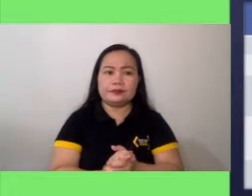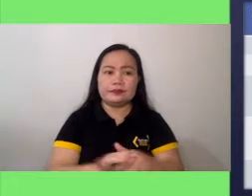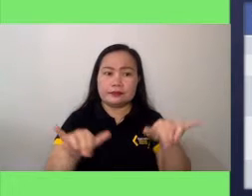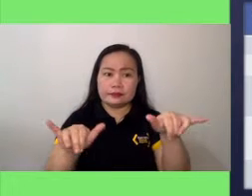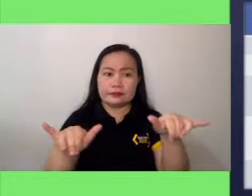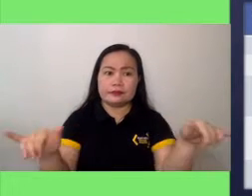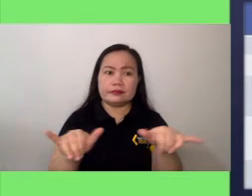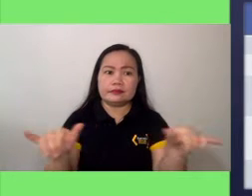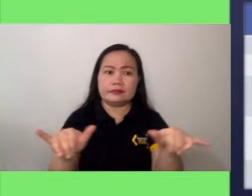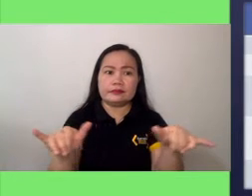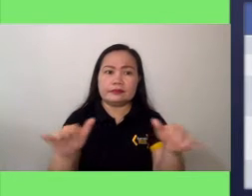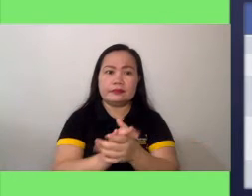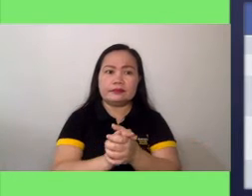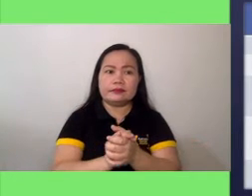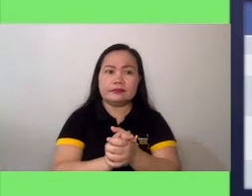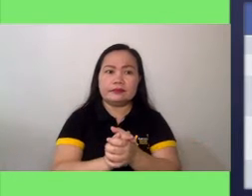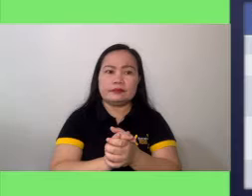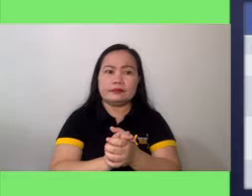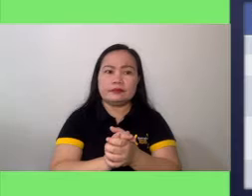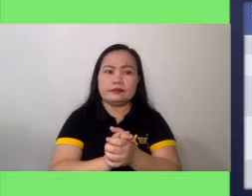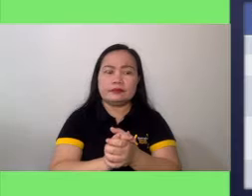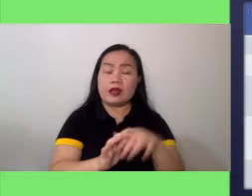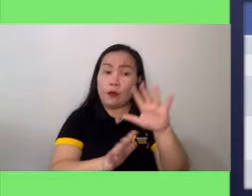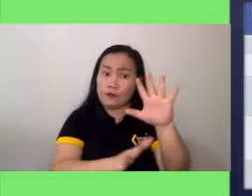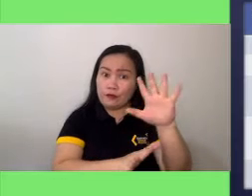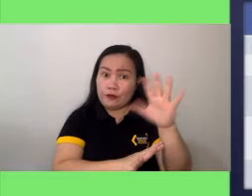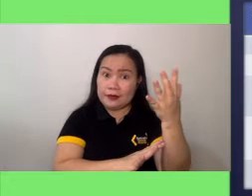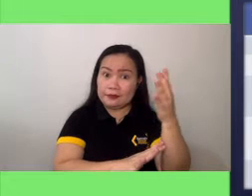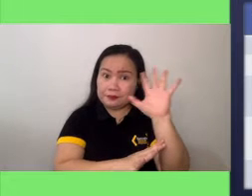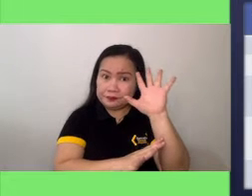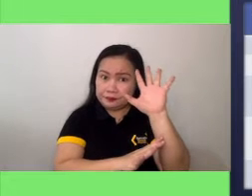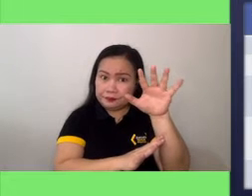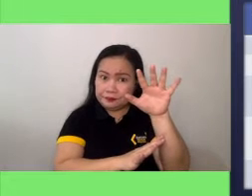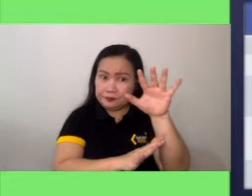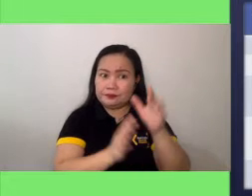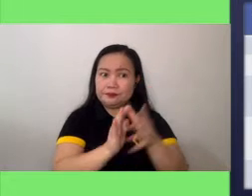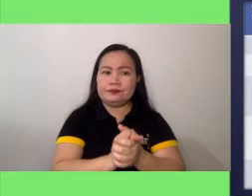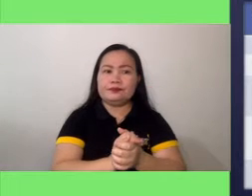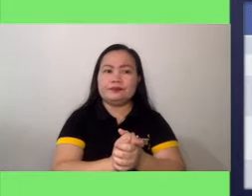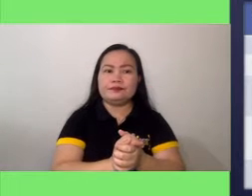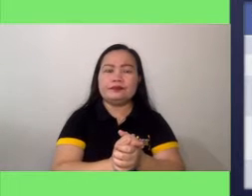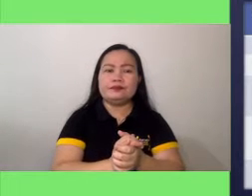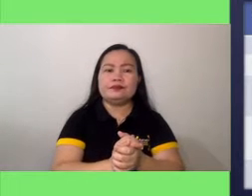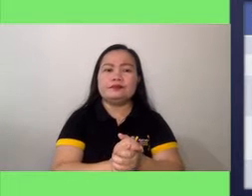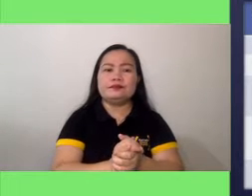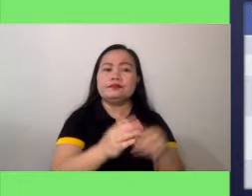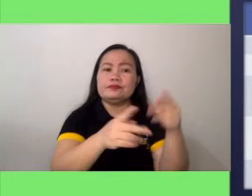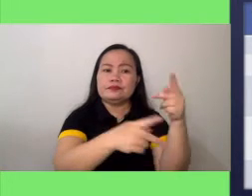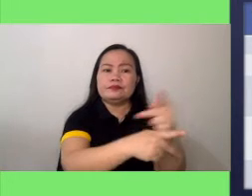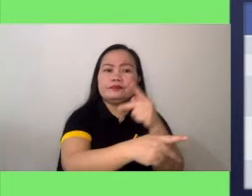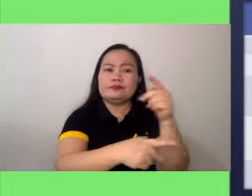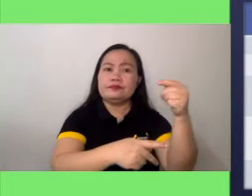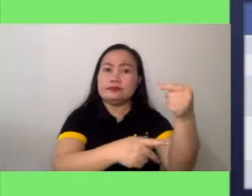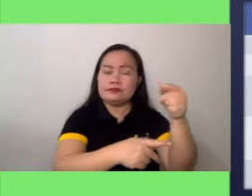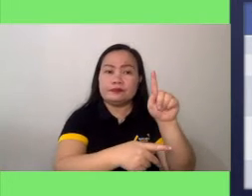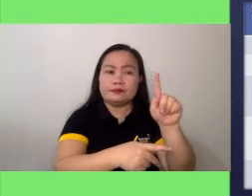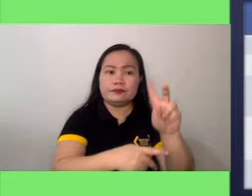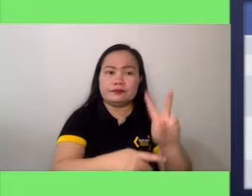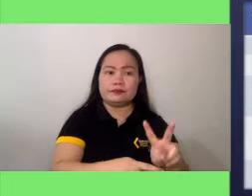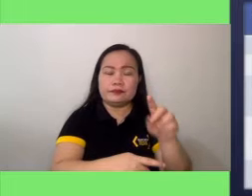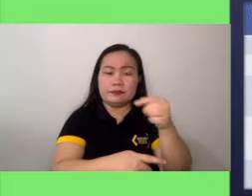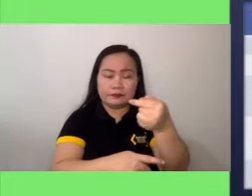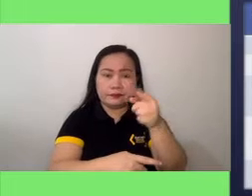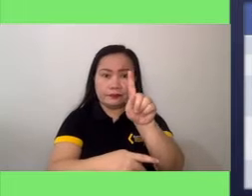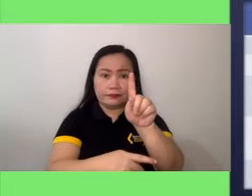And then, same process. So, I have here raised to 5 or to the 5th power. So, you're gonna multiply